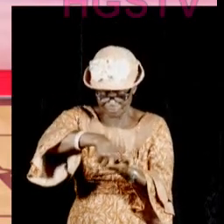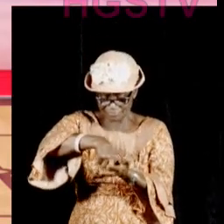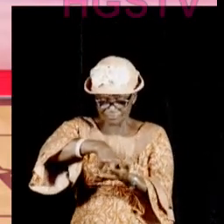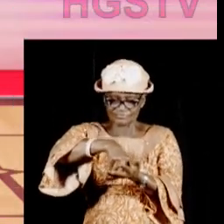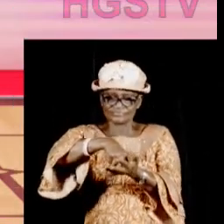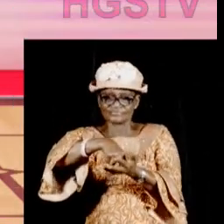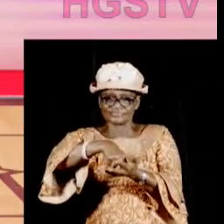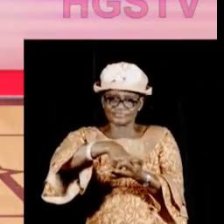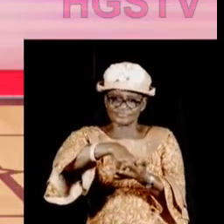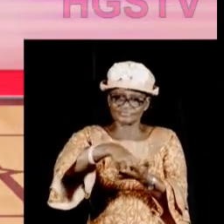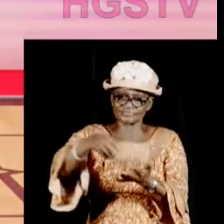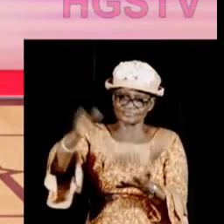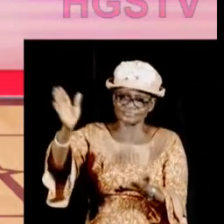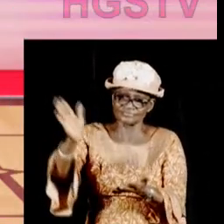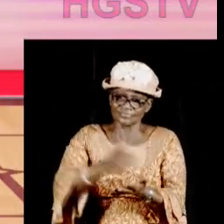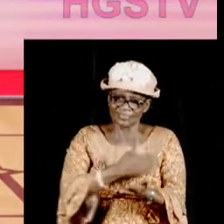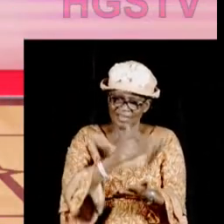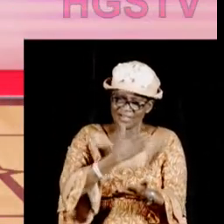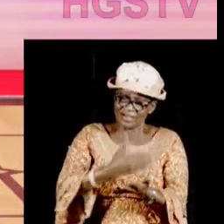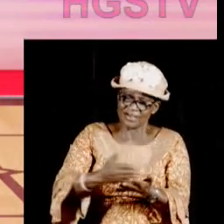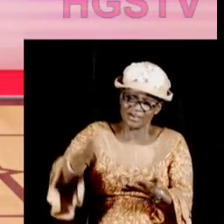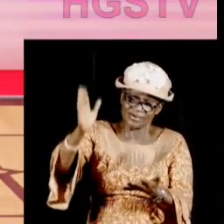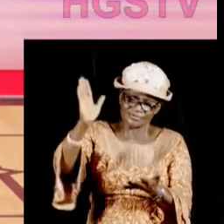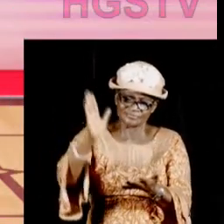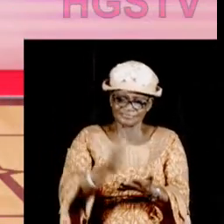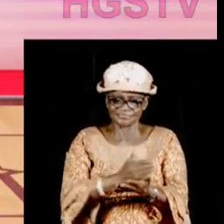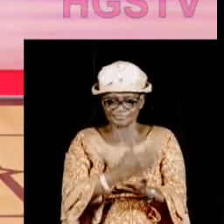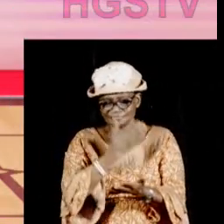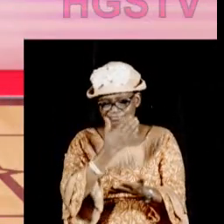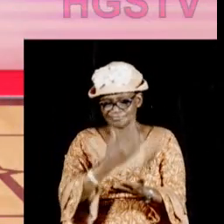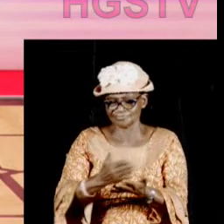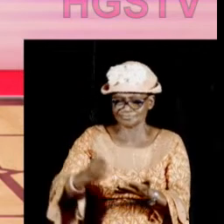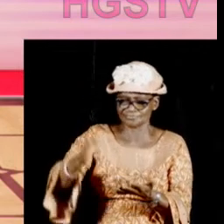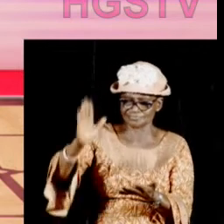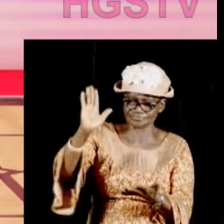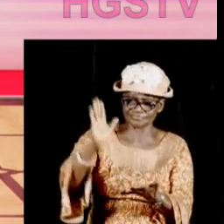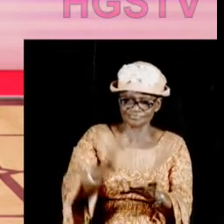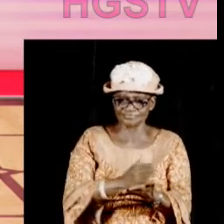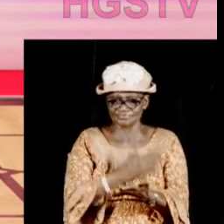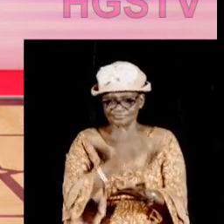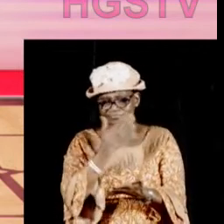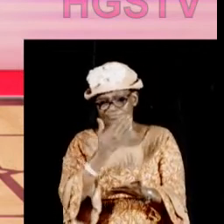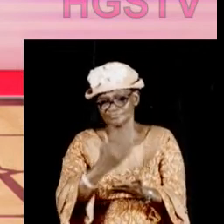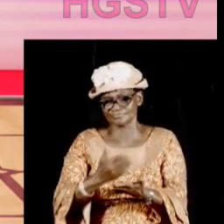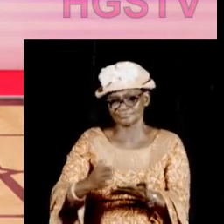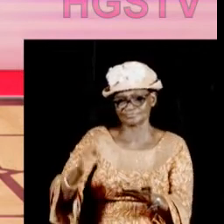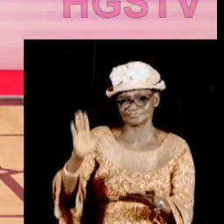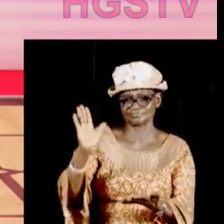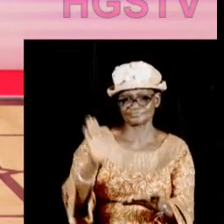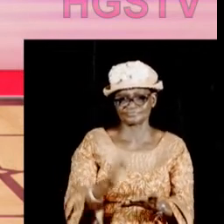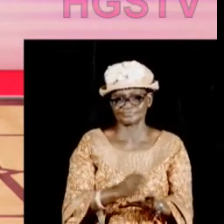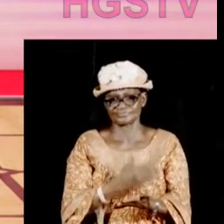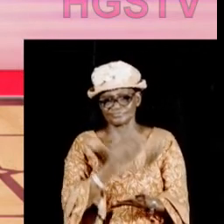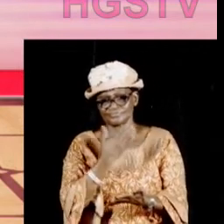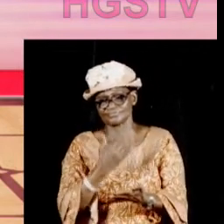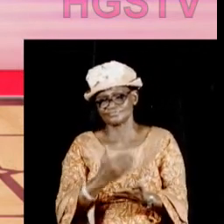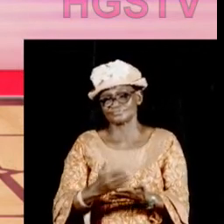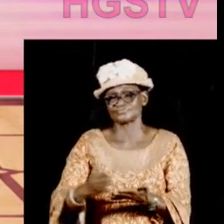Praise his name and lift him high. Praise his name and lift him